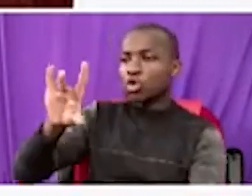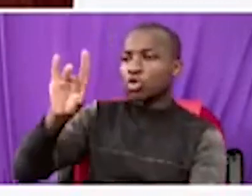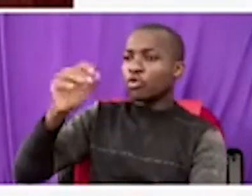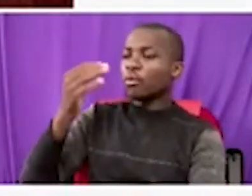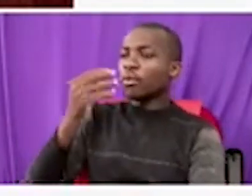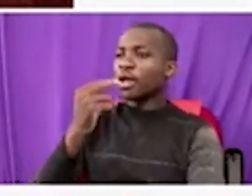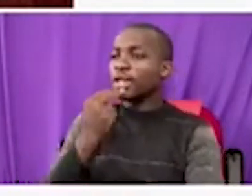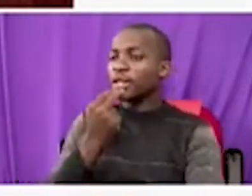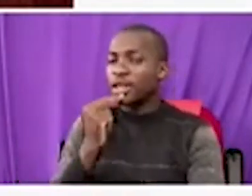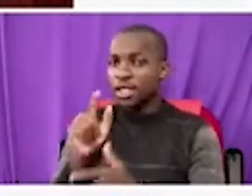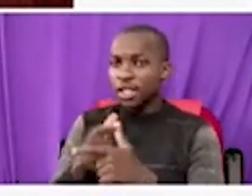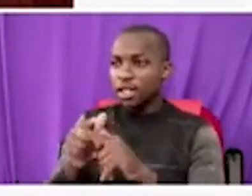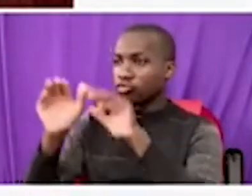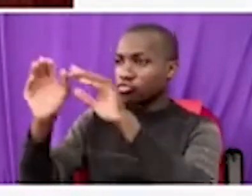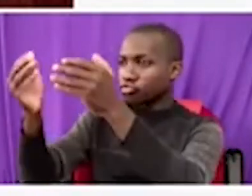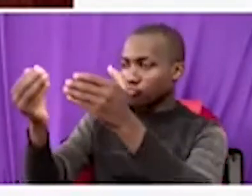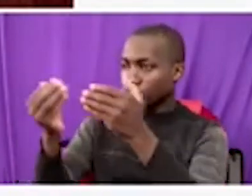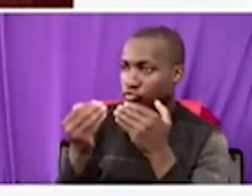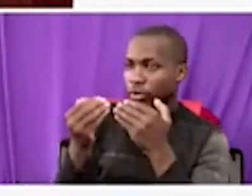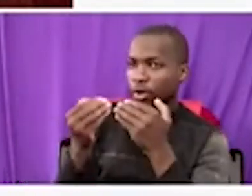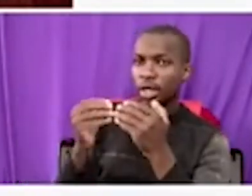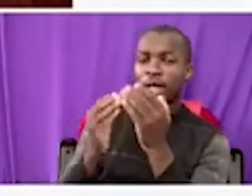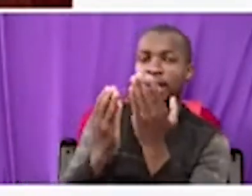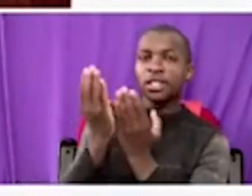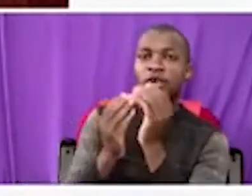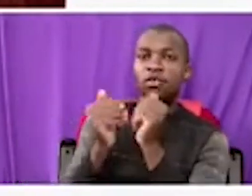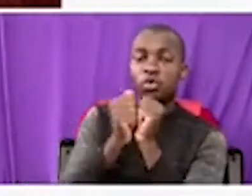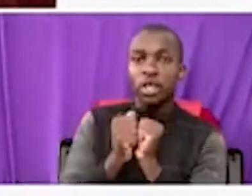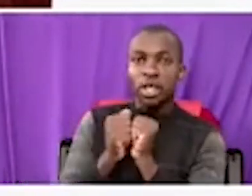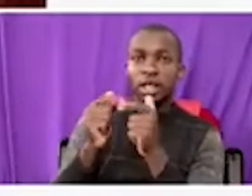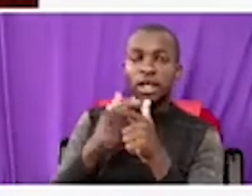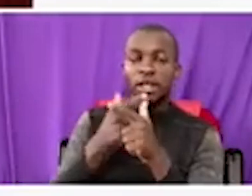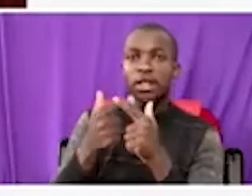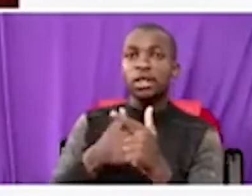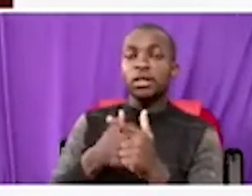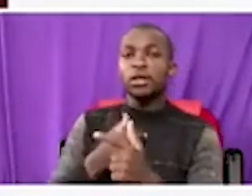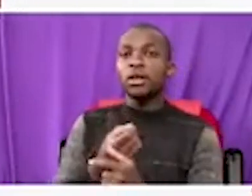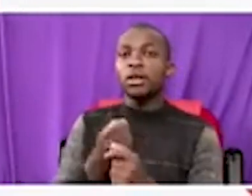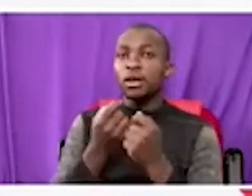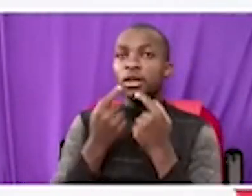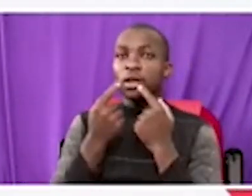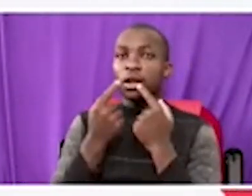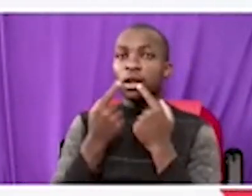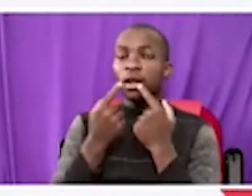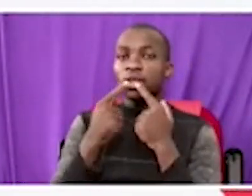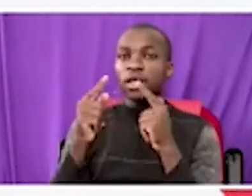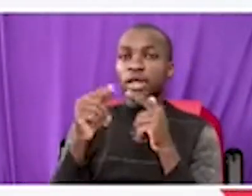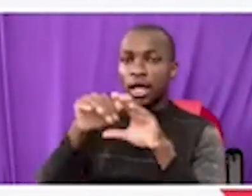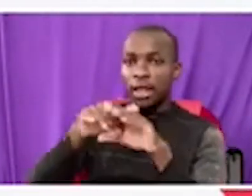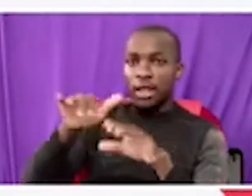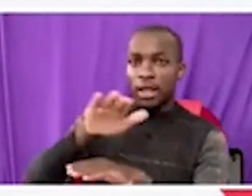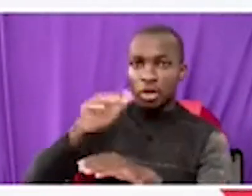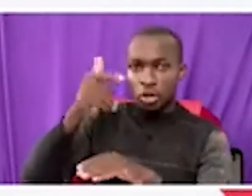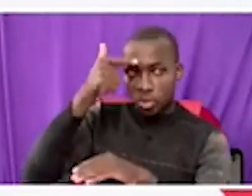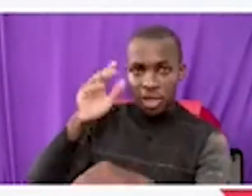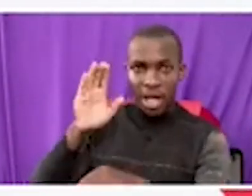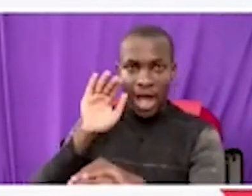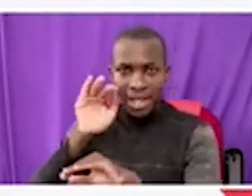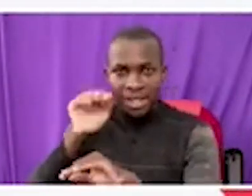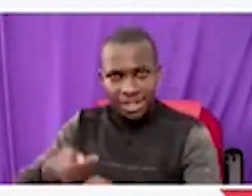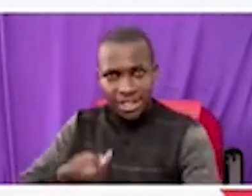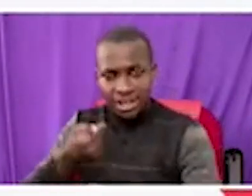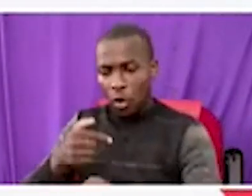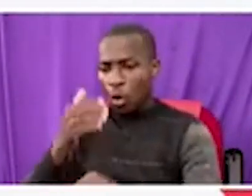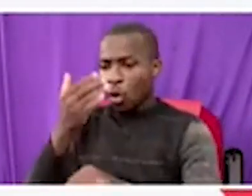Come to the altar. Serve one another communion. And I'm told that there was not a dry eye in the room, because they were asking themselves, why